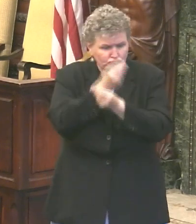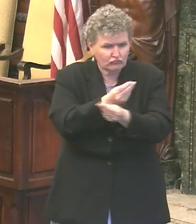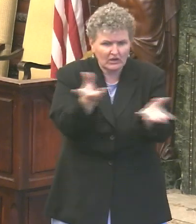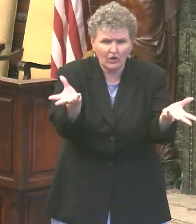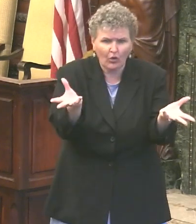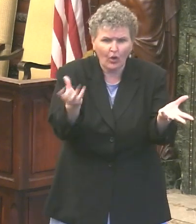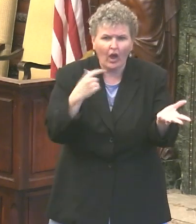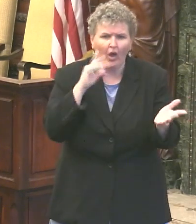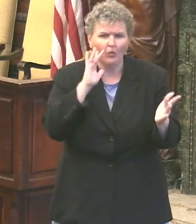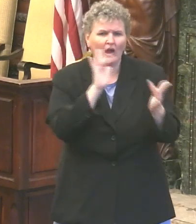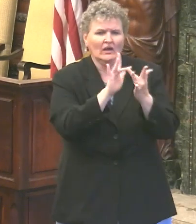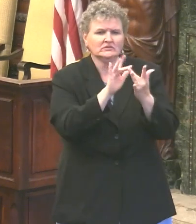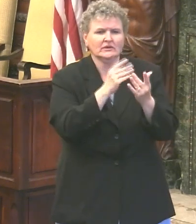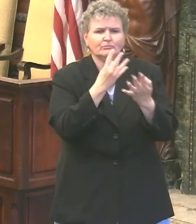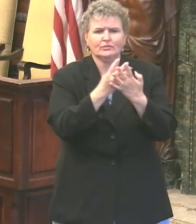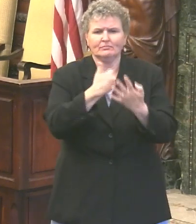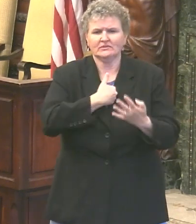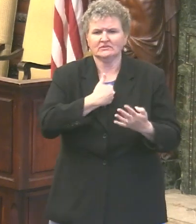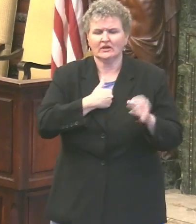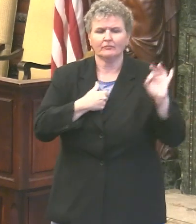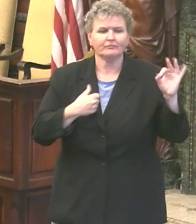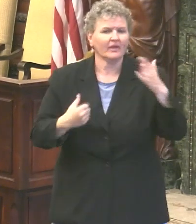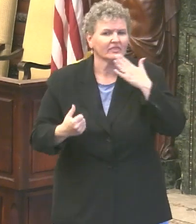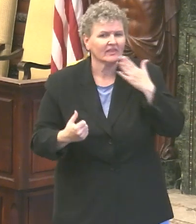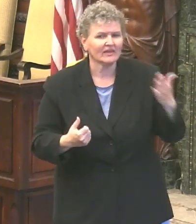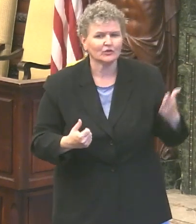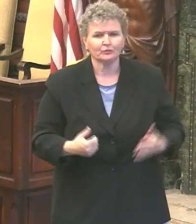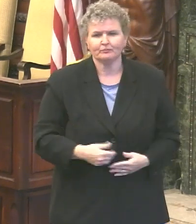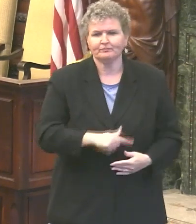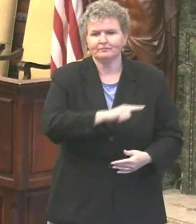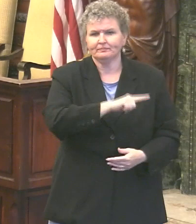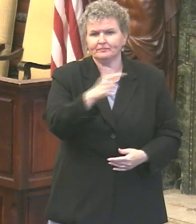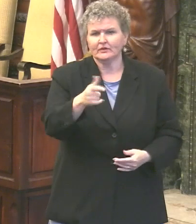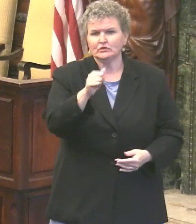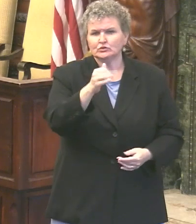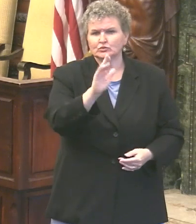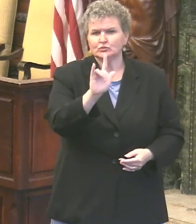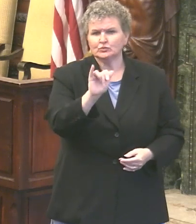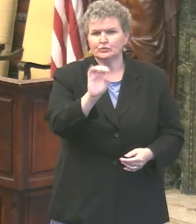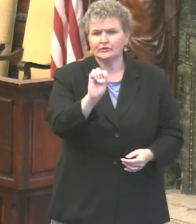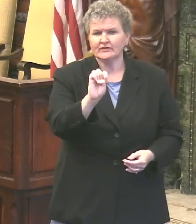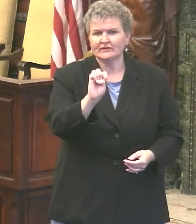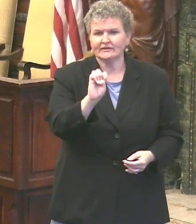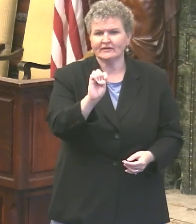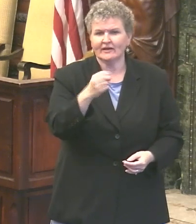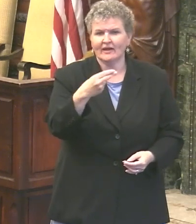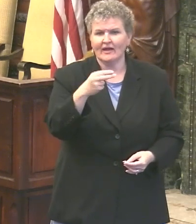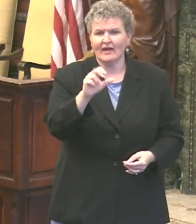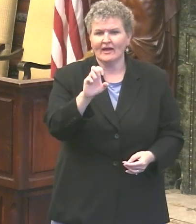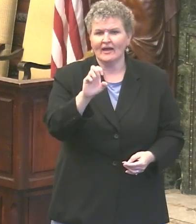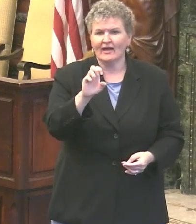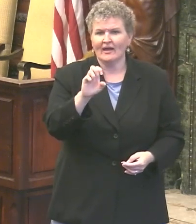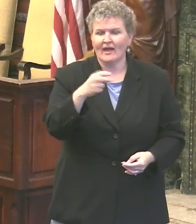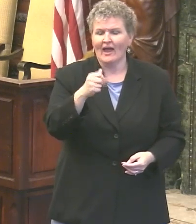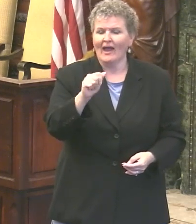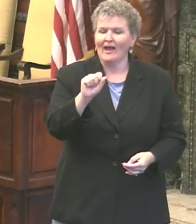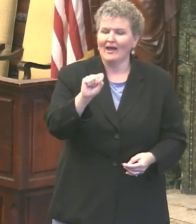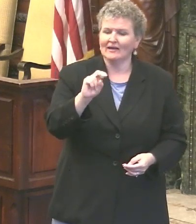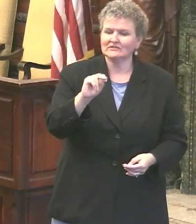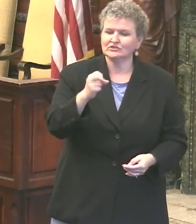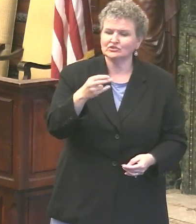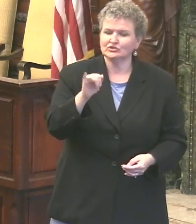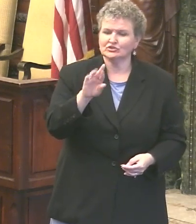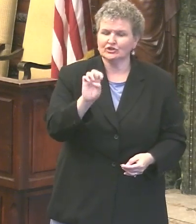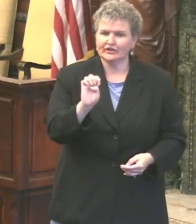right, thank you, Max. Let's go to Julie Hansher of Green Philly. Julie, you're up. Hi, thanks. I know you said due to the